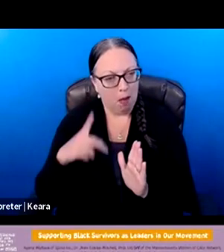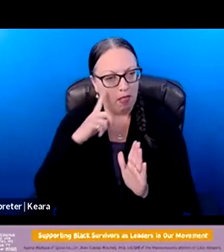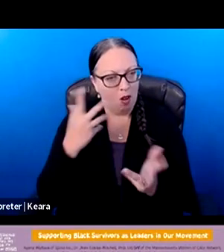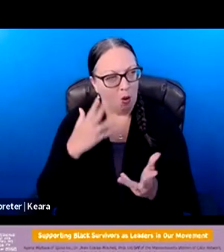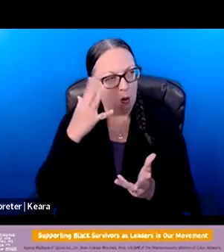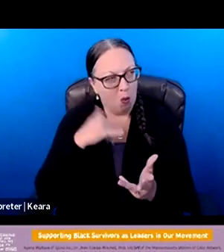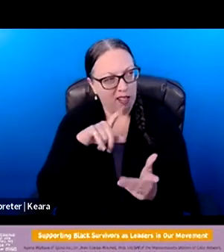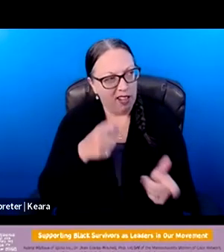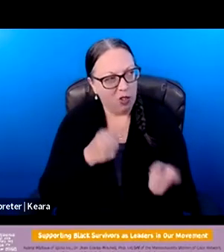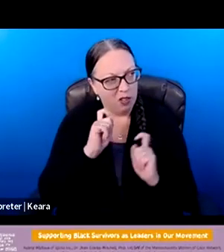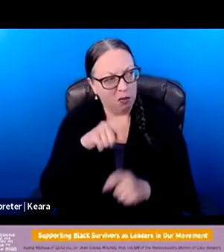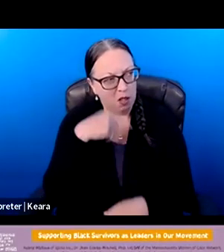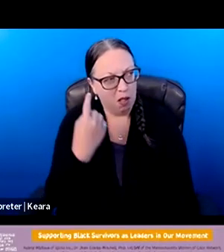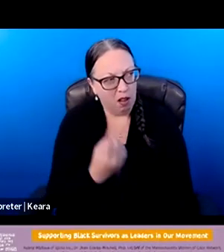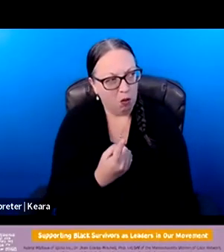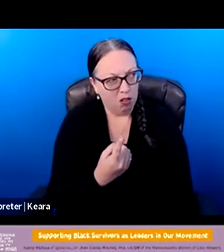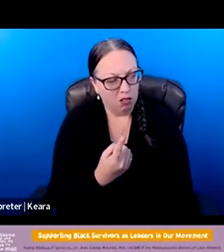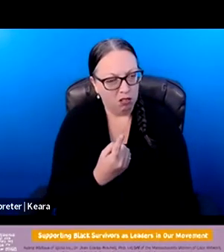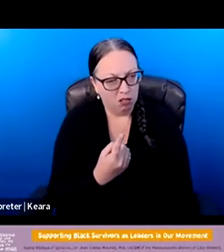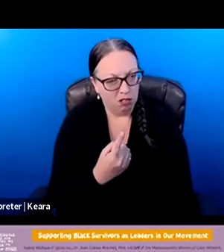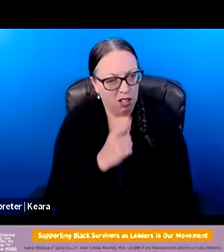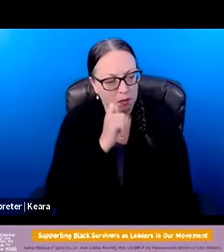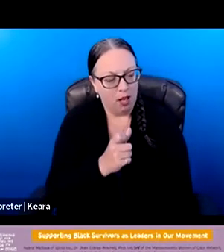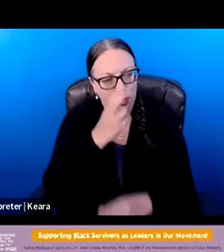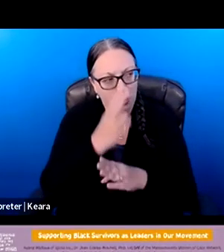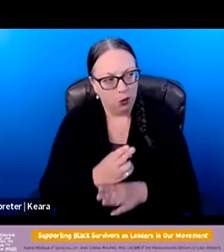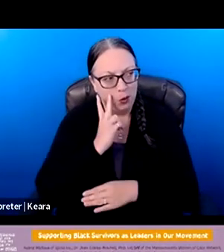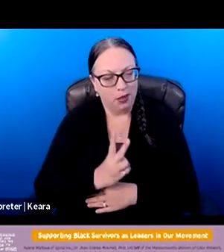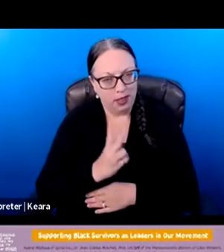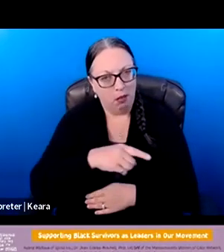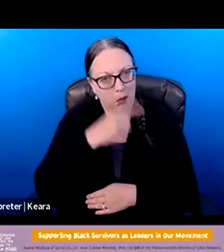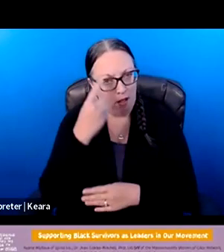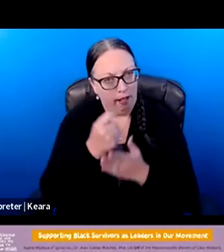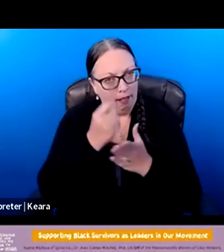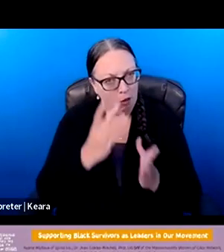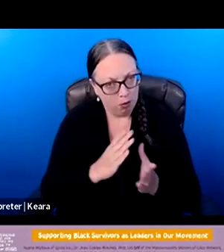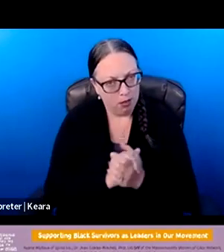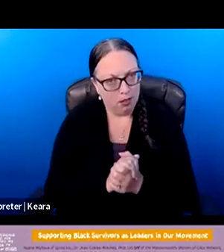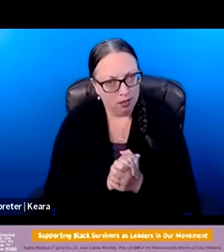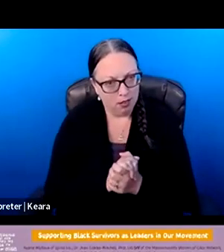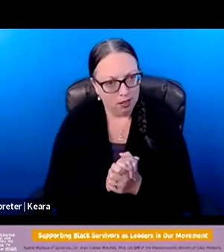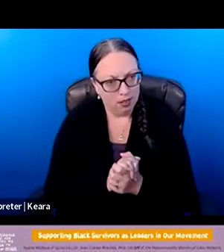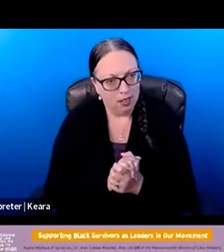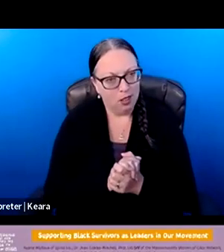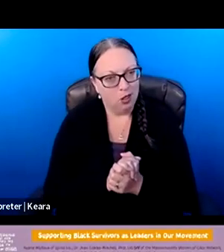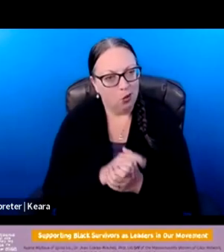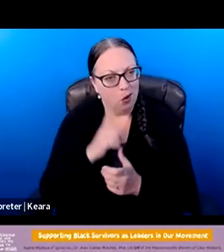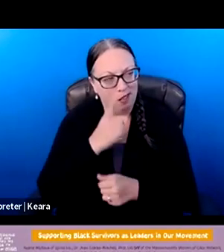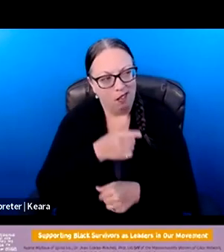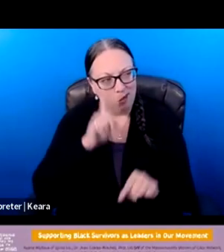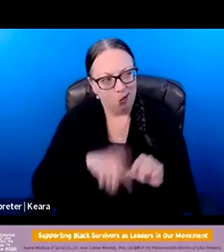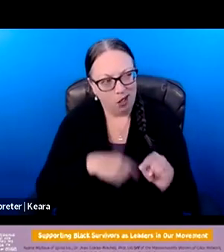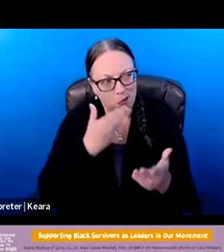one? You know, I'm not used to seeing a Black therapist where I am. So you can't be good enough,